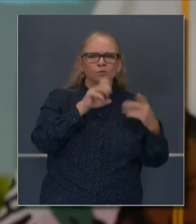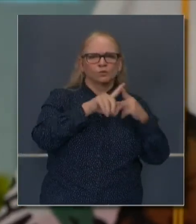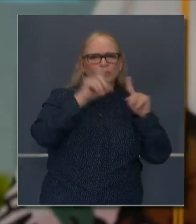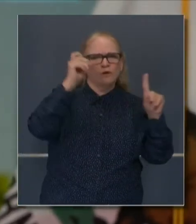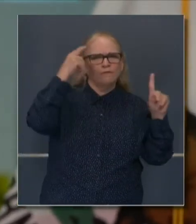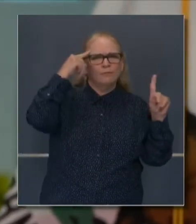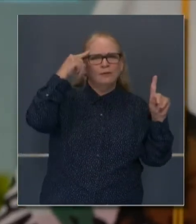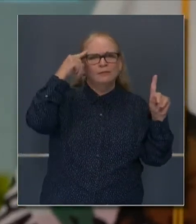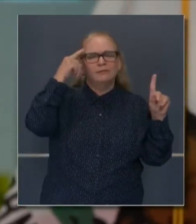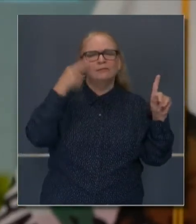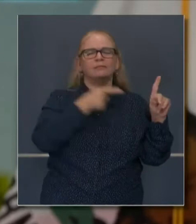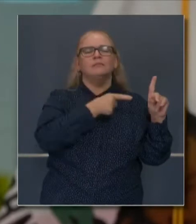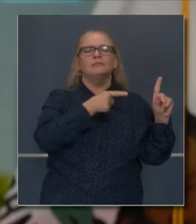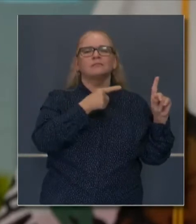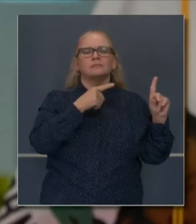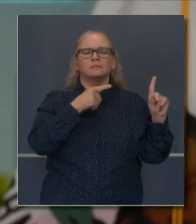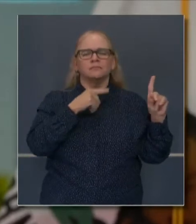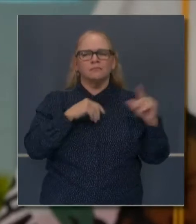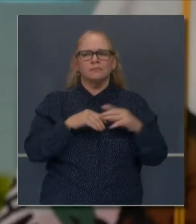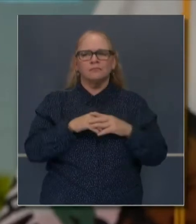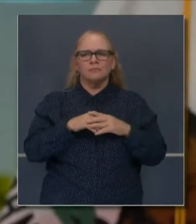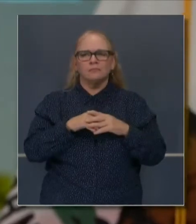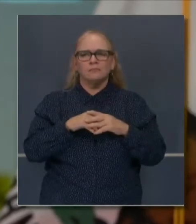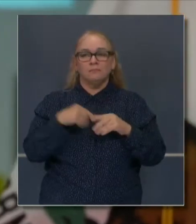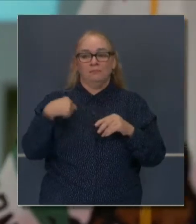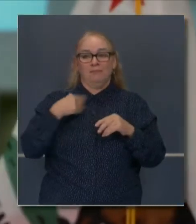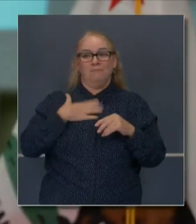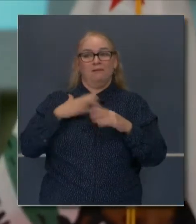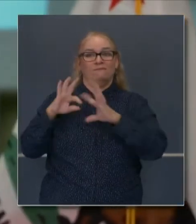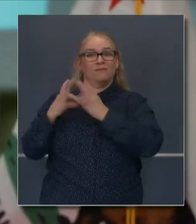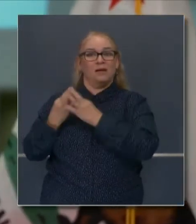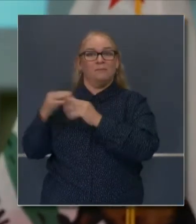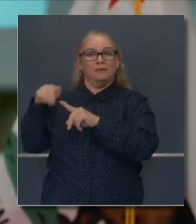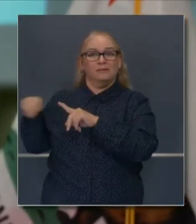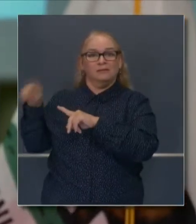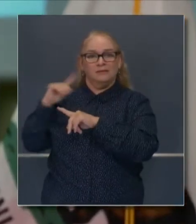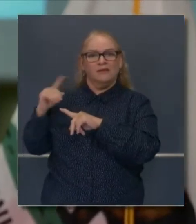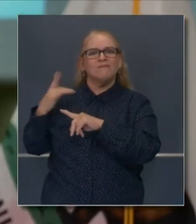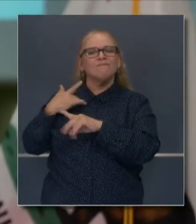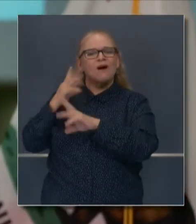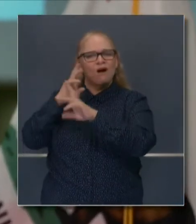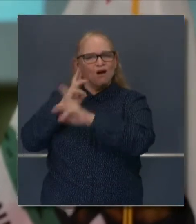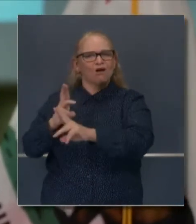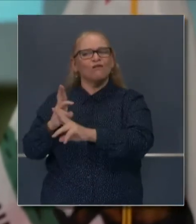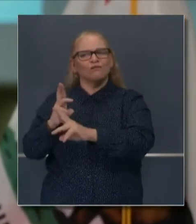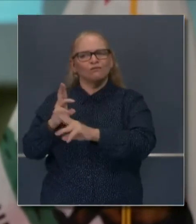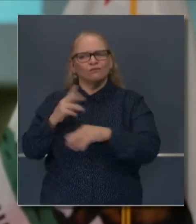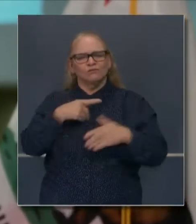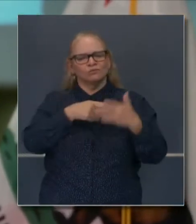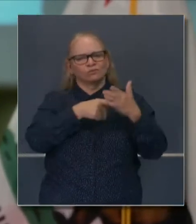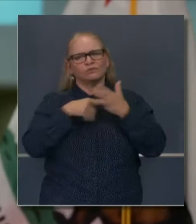me and my family for the honor that you accord our family today.